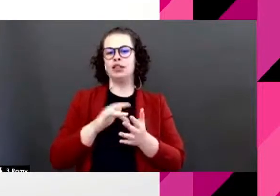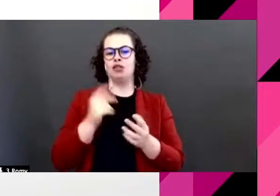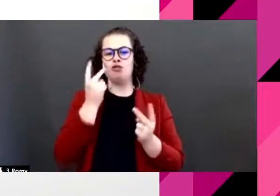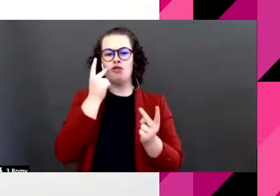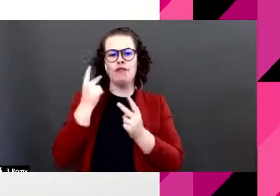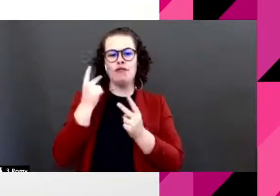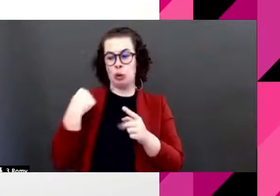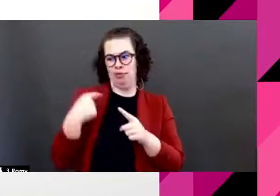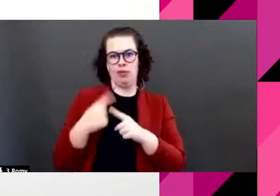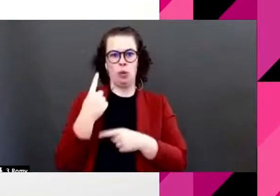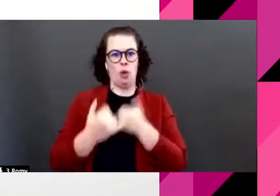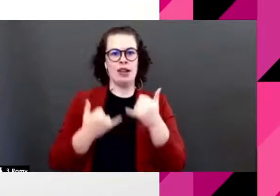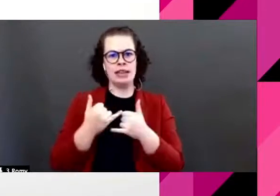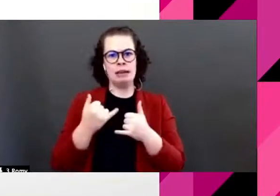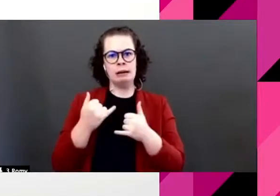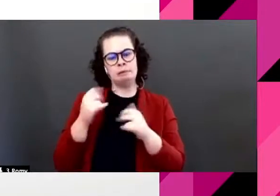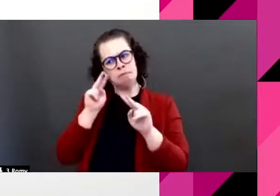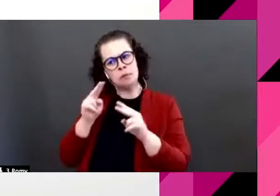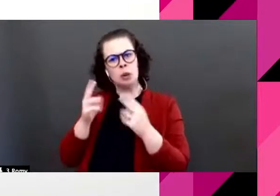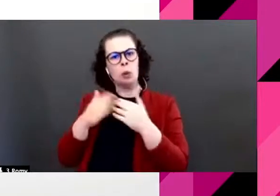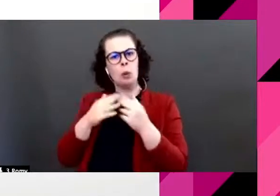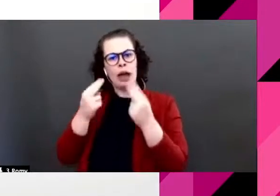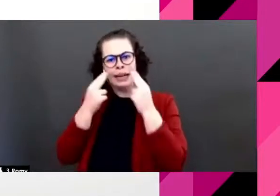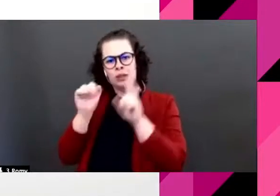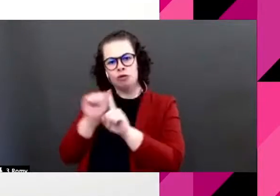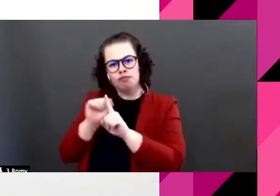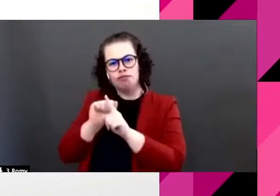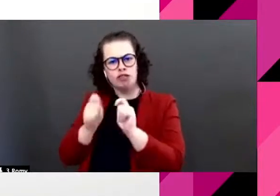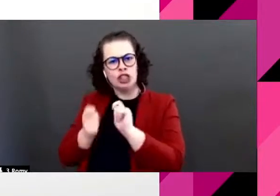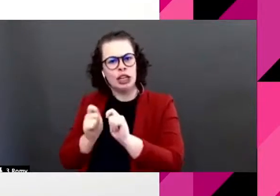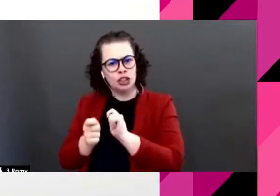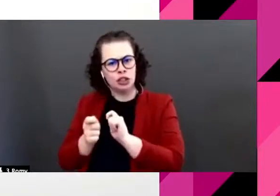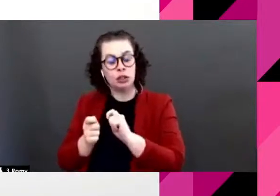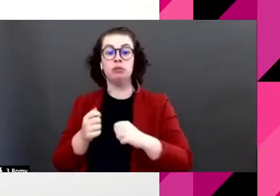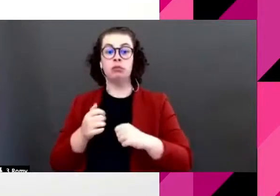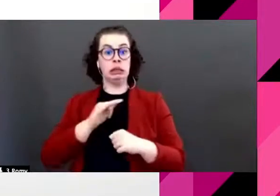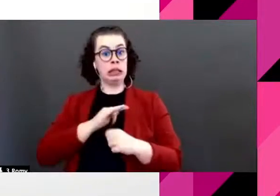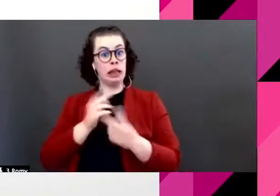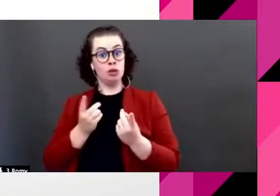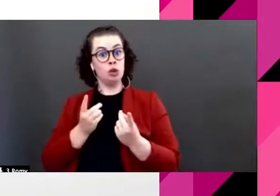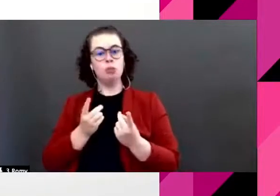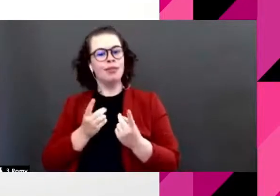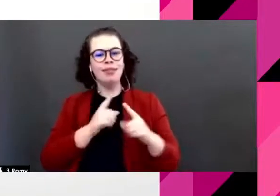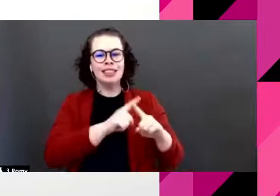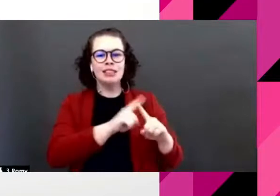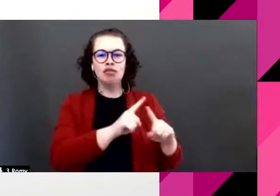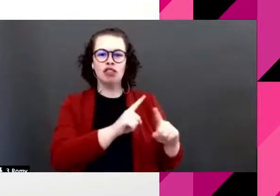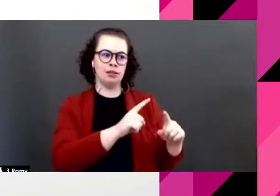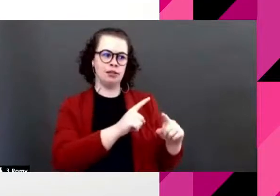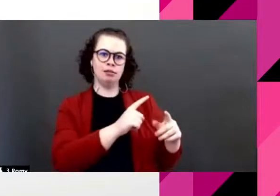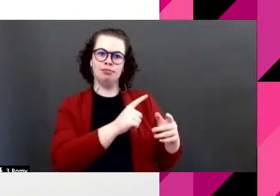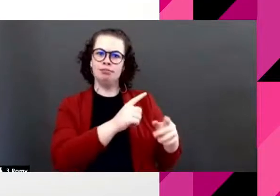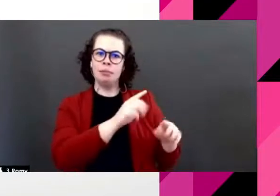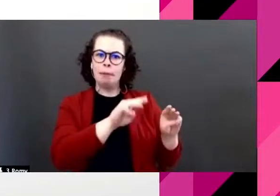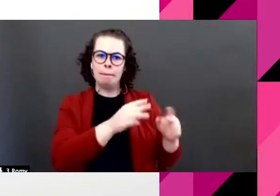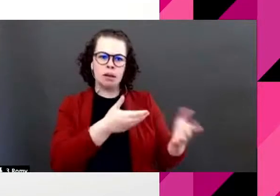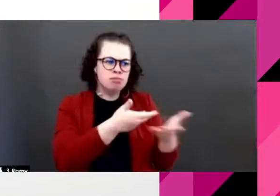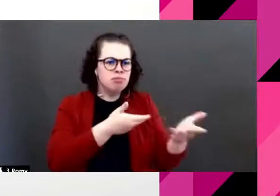months. And following several rounds of consultation, a number of new actions were